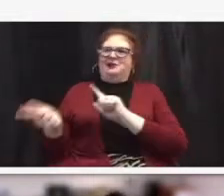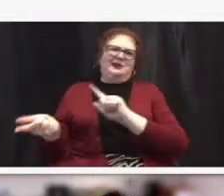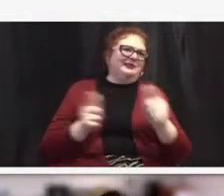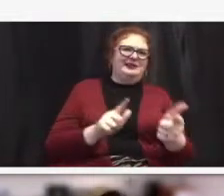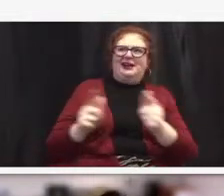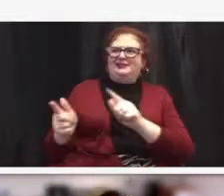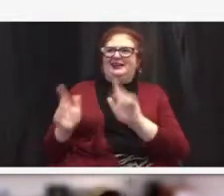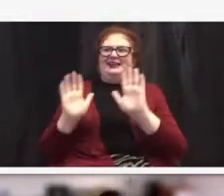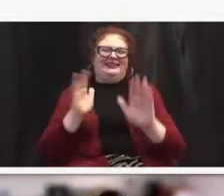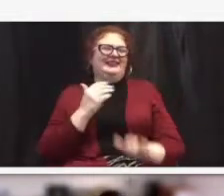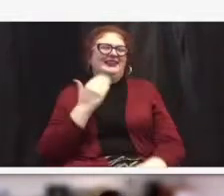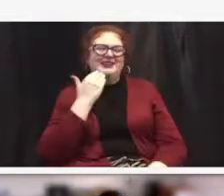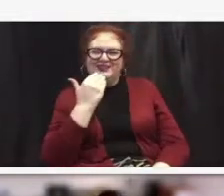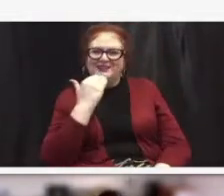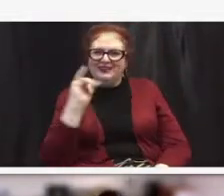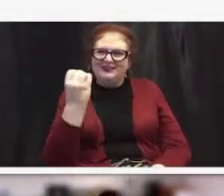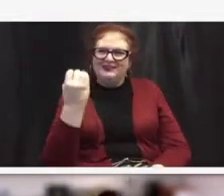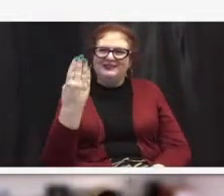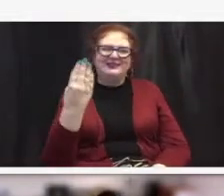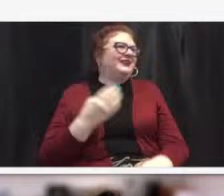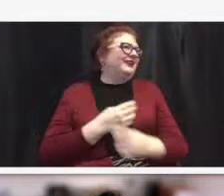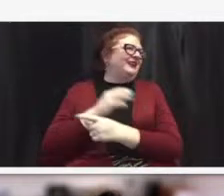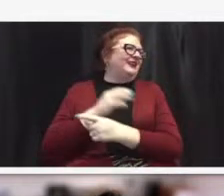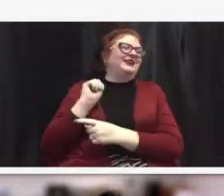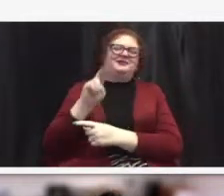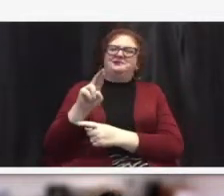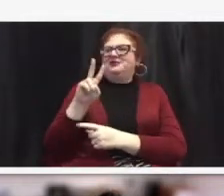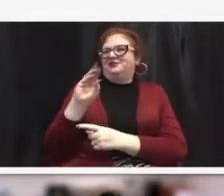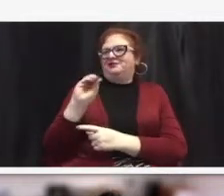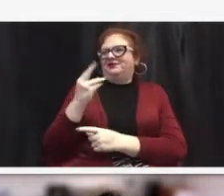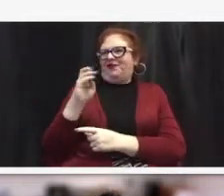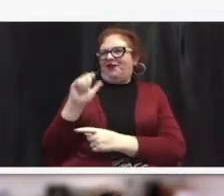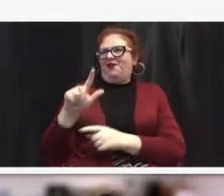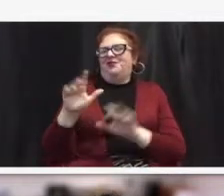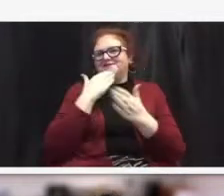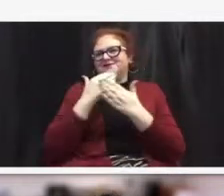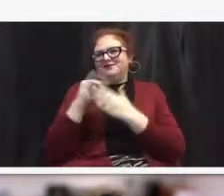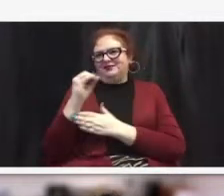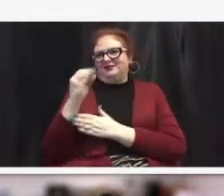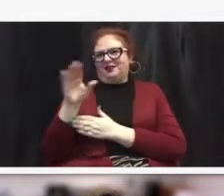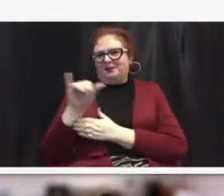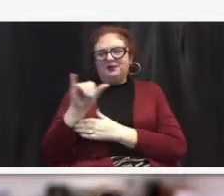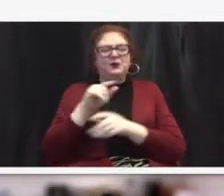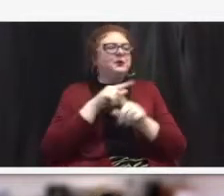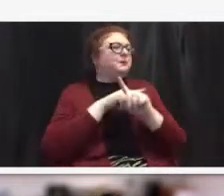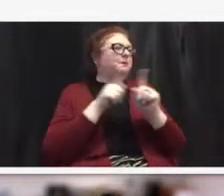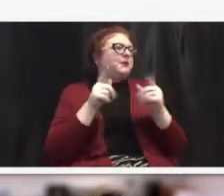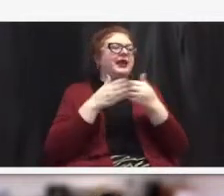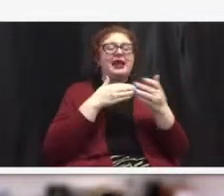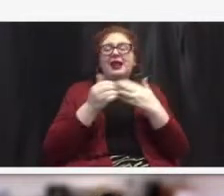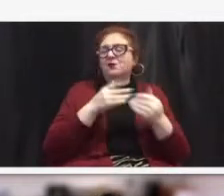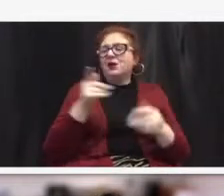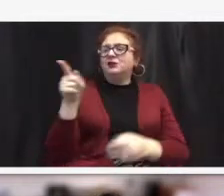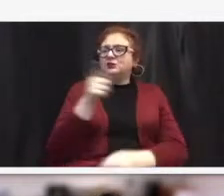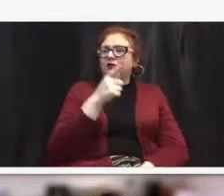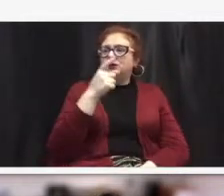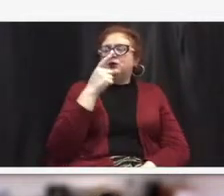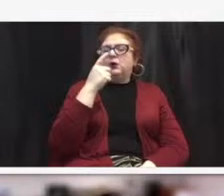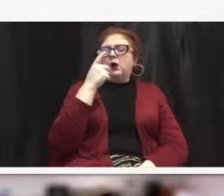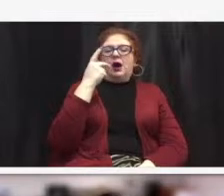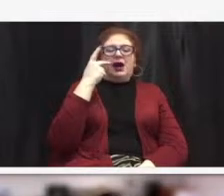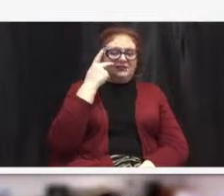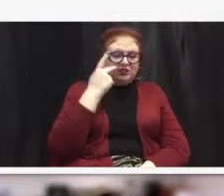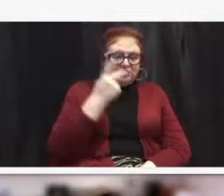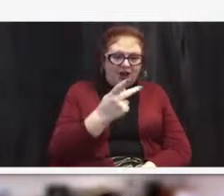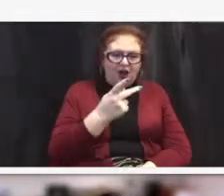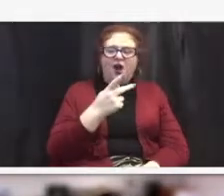Baxter. Well, Mr. Bogle does a good job, too. Anyway, you saw that it was a concern, and